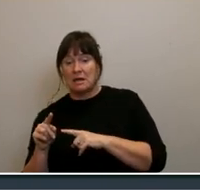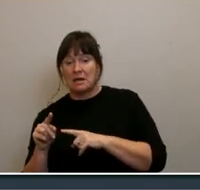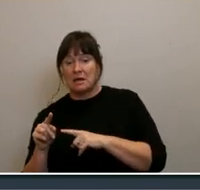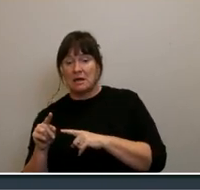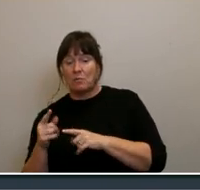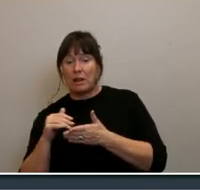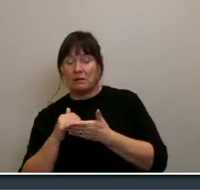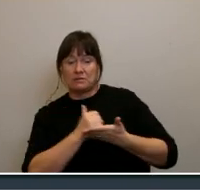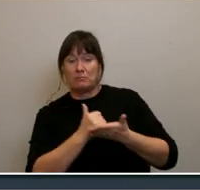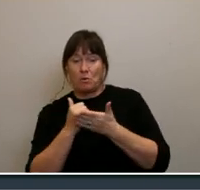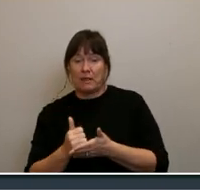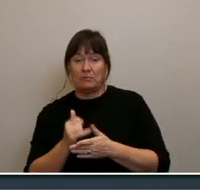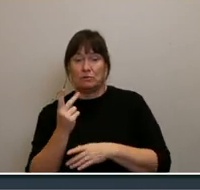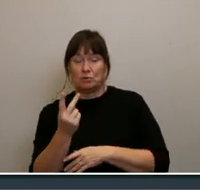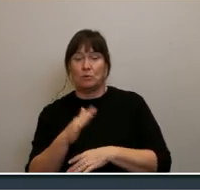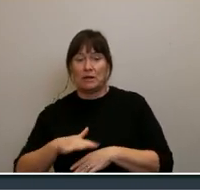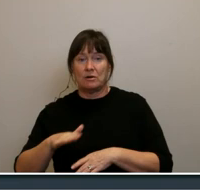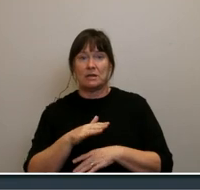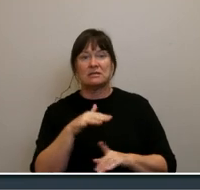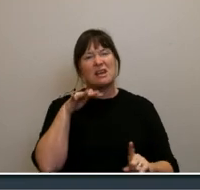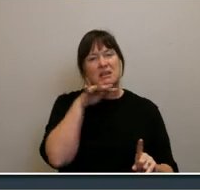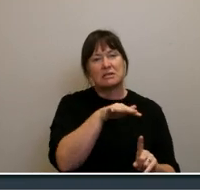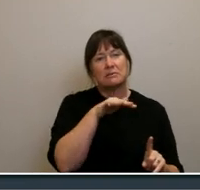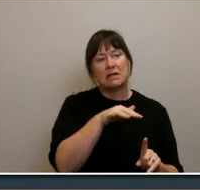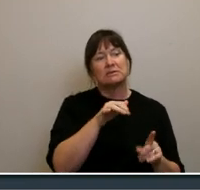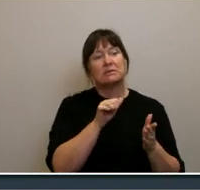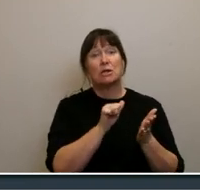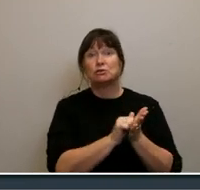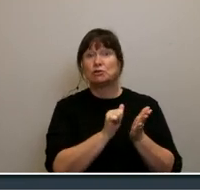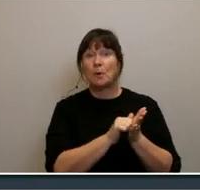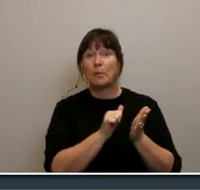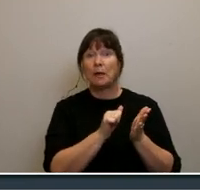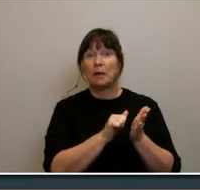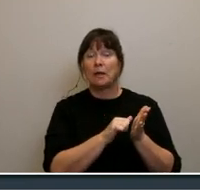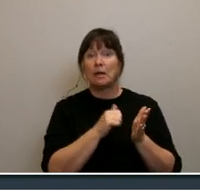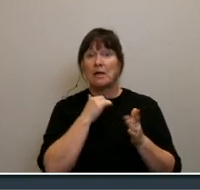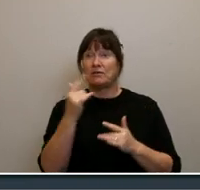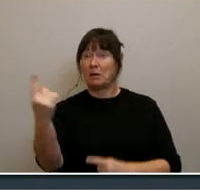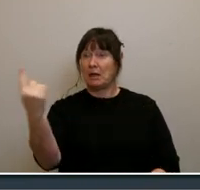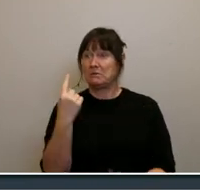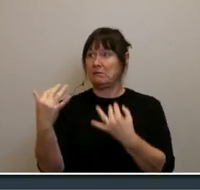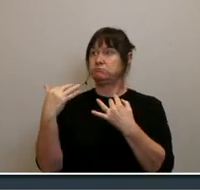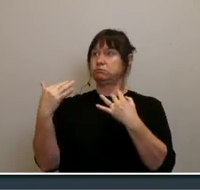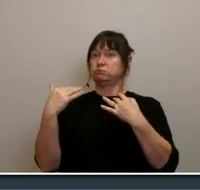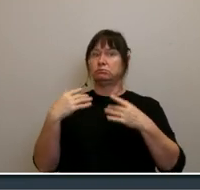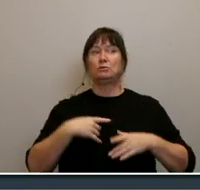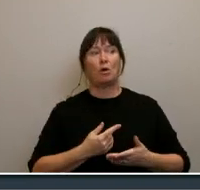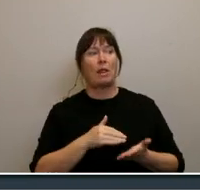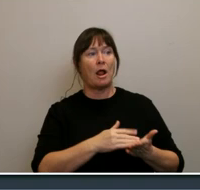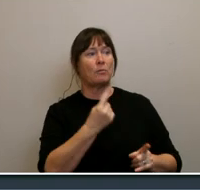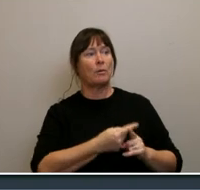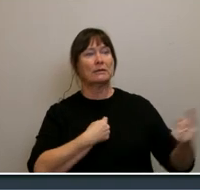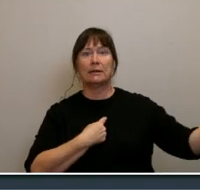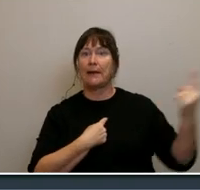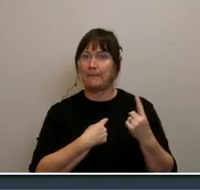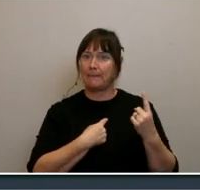areas. Intimidation. As a shopkeeper, knowing that you can get help within a few minutes from people trained to